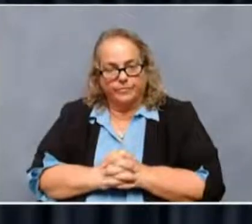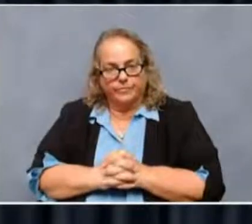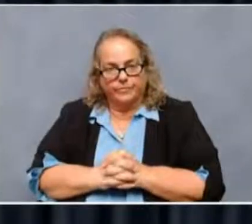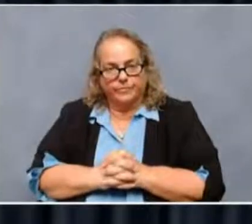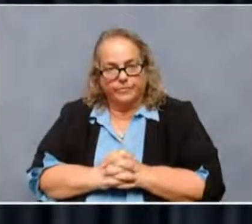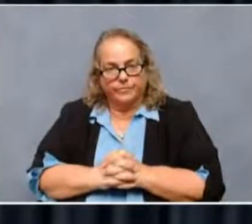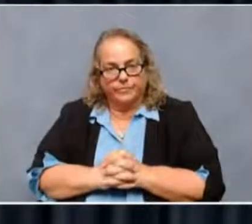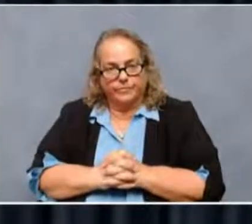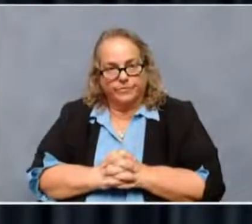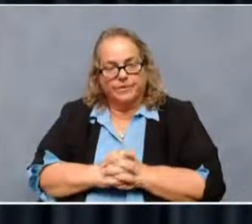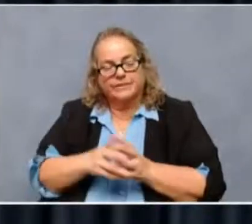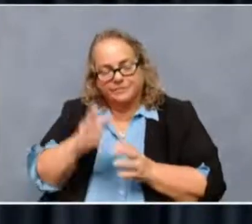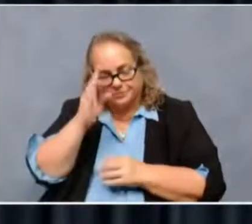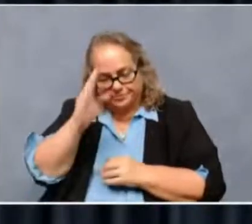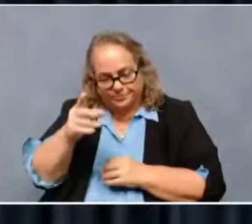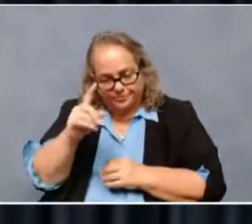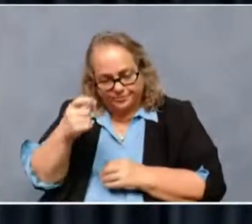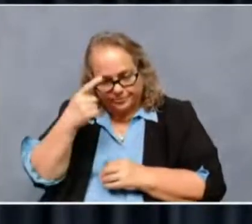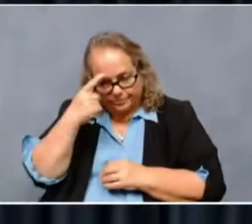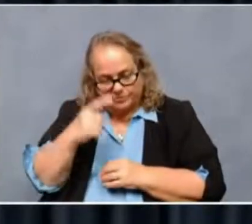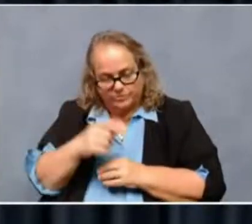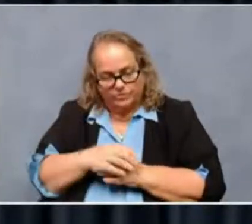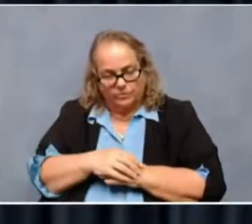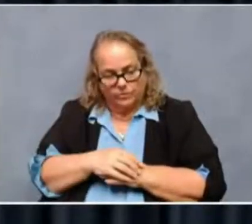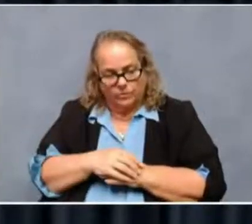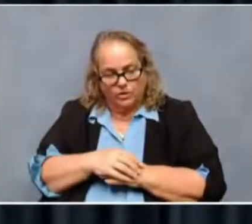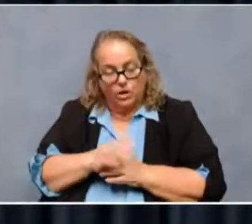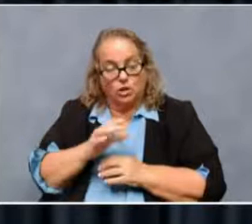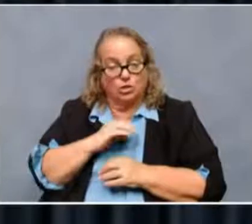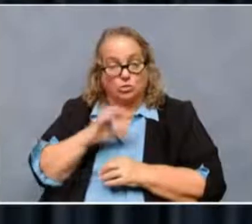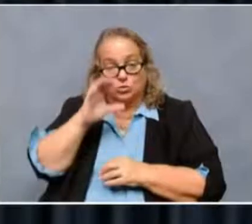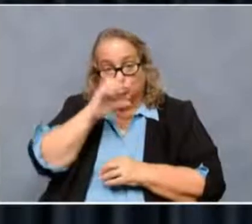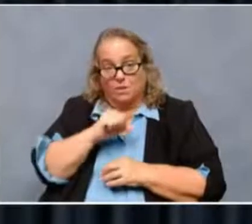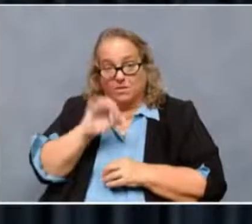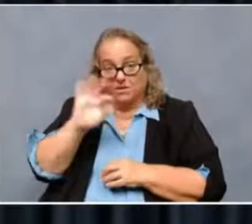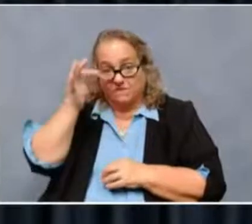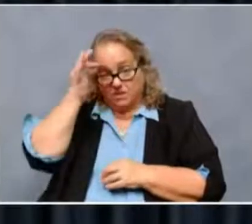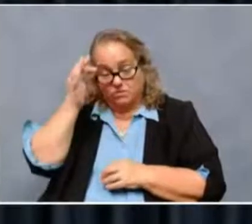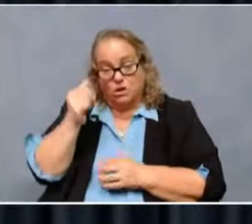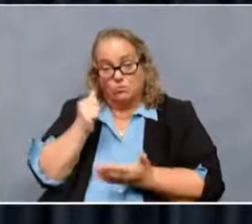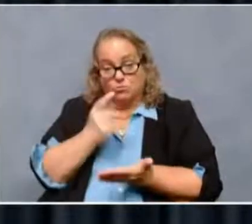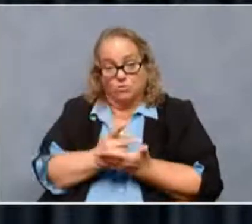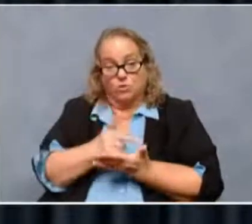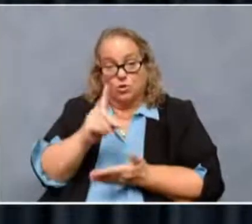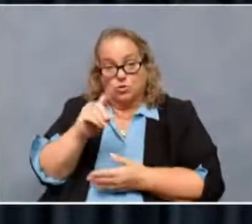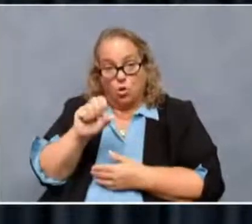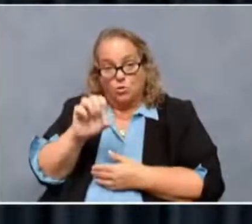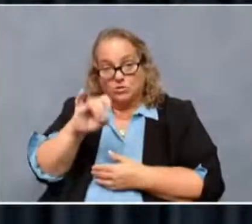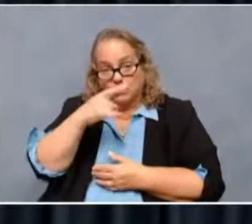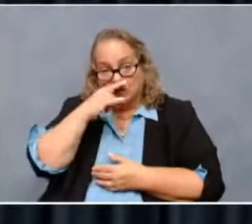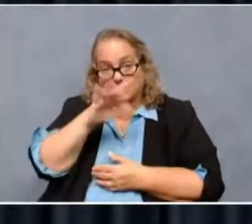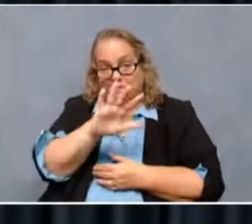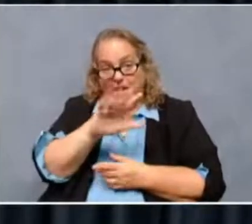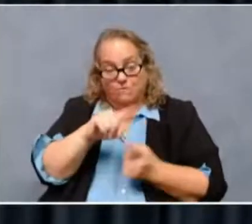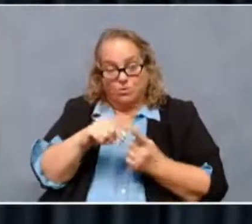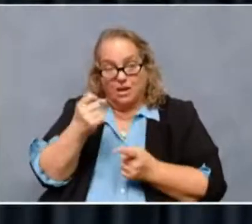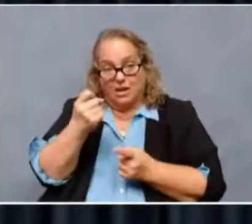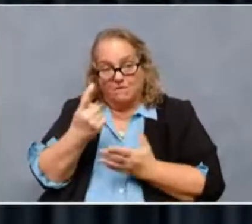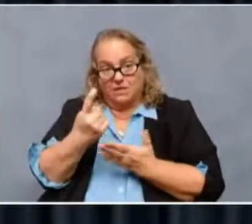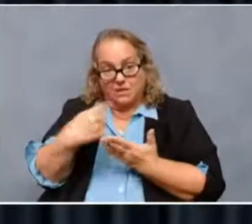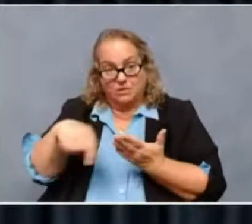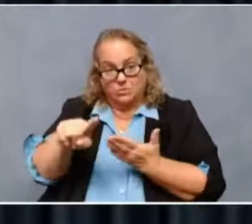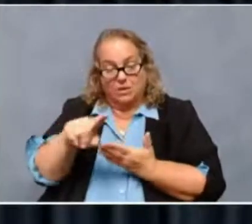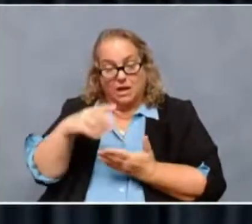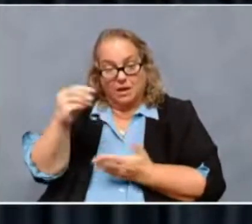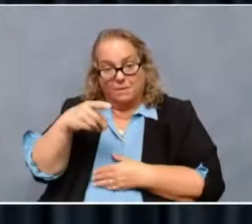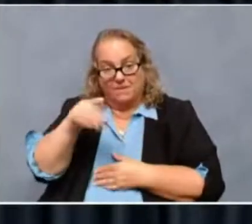Hi, Governor. Presuming the feds approve the dose for kids 5 to 11 next week of the Pfizer vaccine, it looks like they